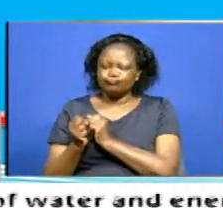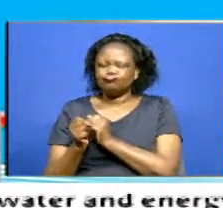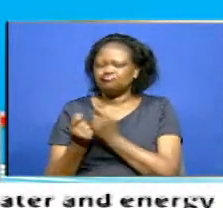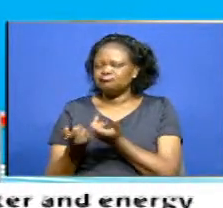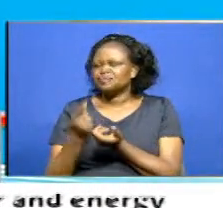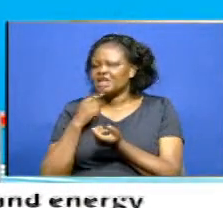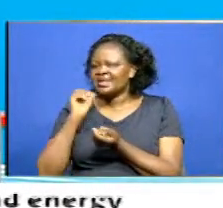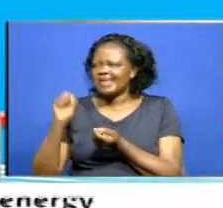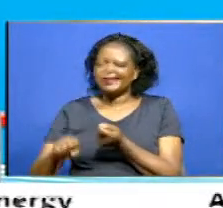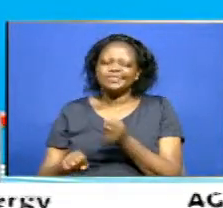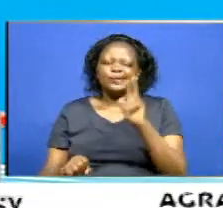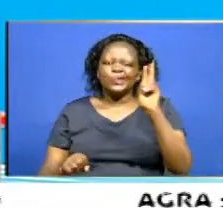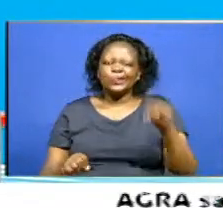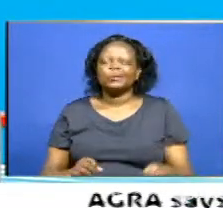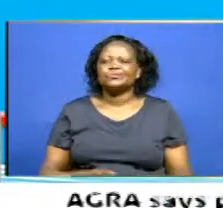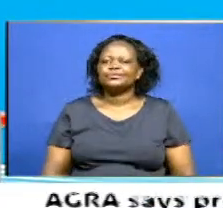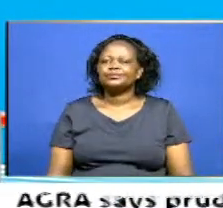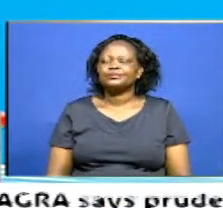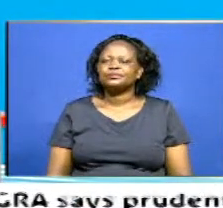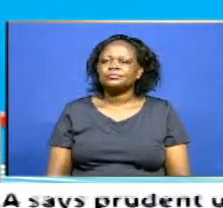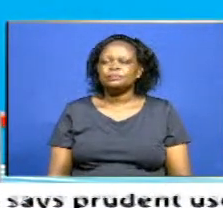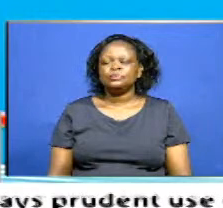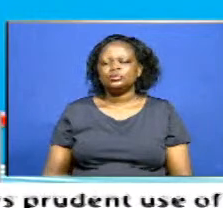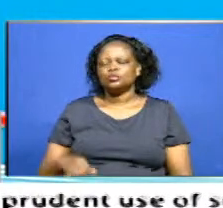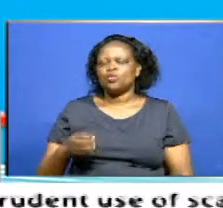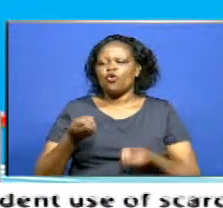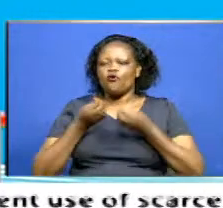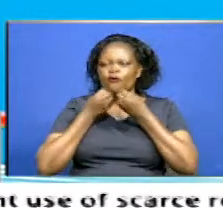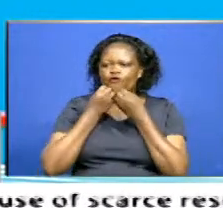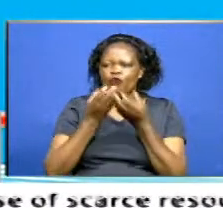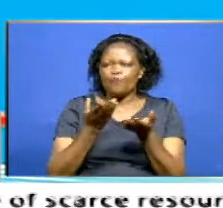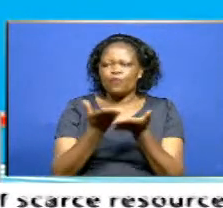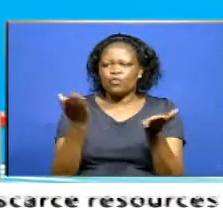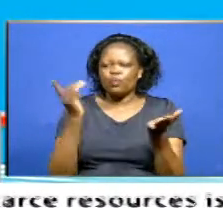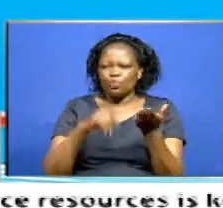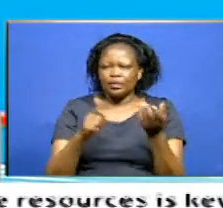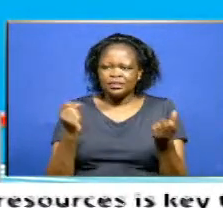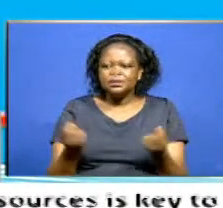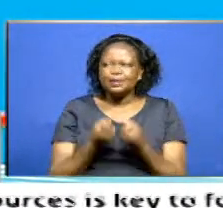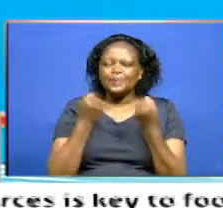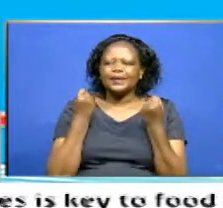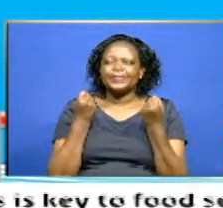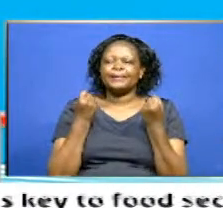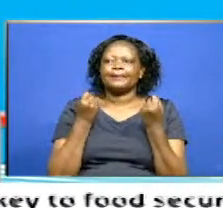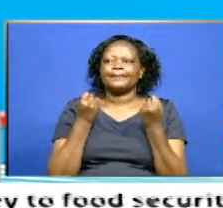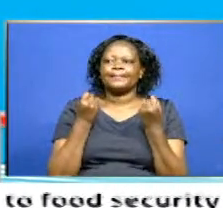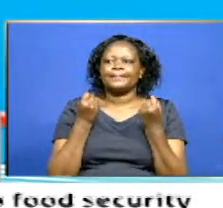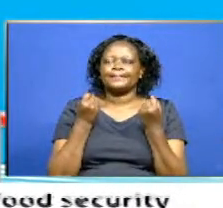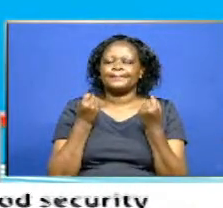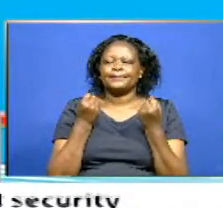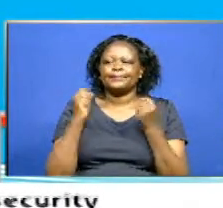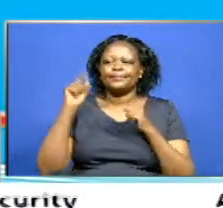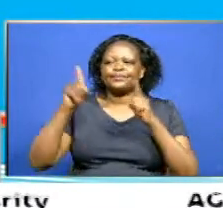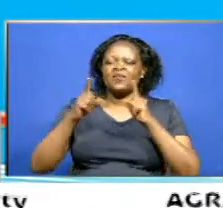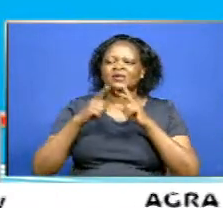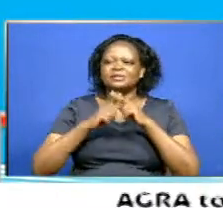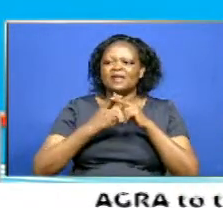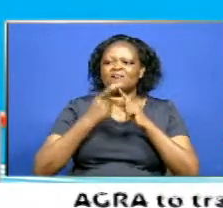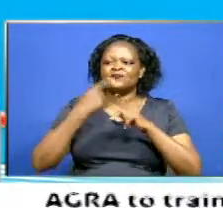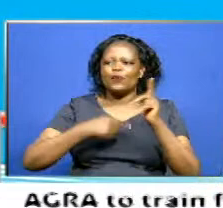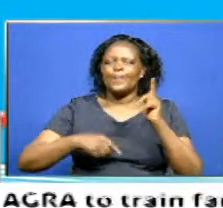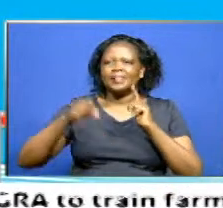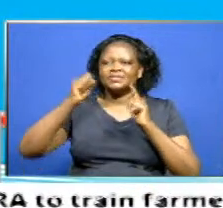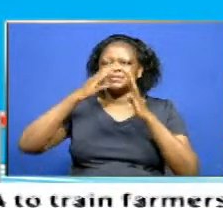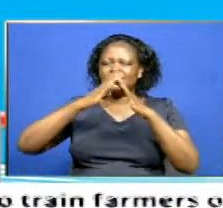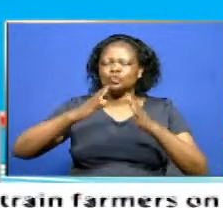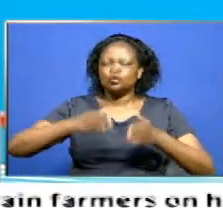no. We'll be keeping you posted on what exactly is happening there. The journey starts from State House